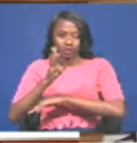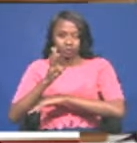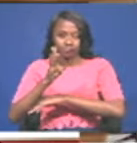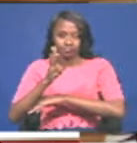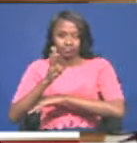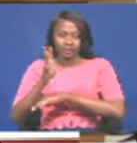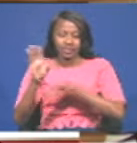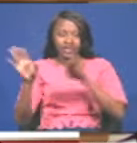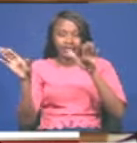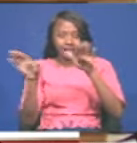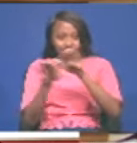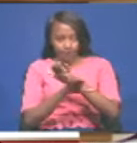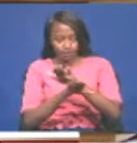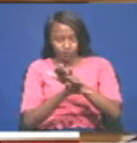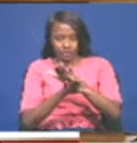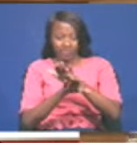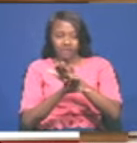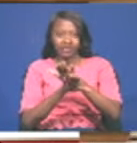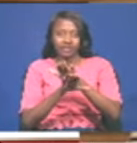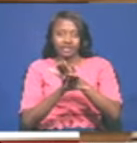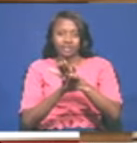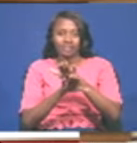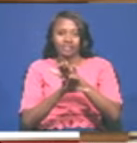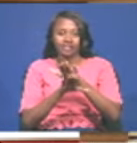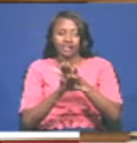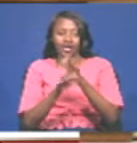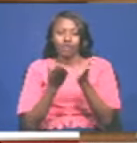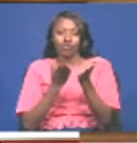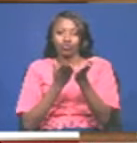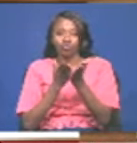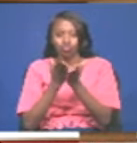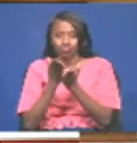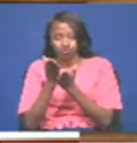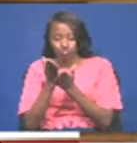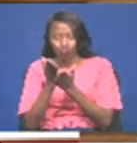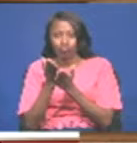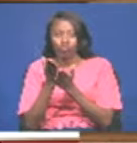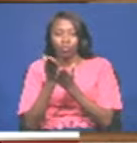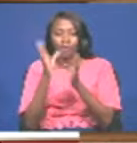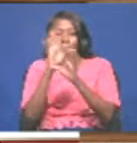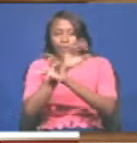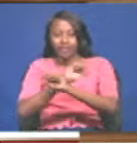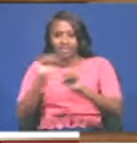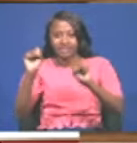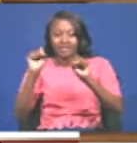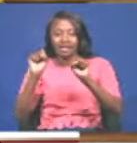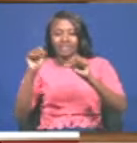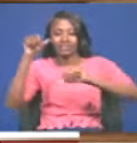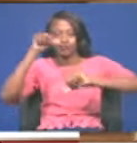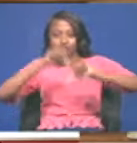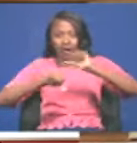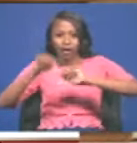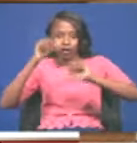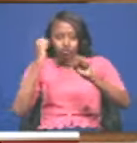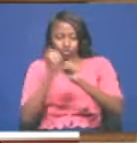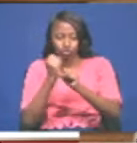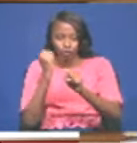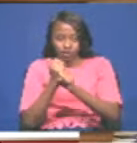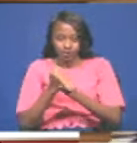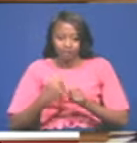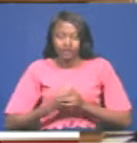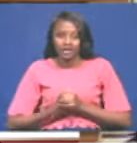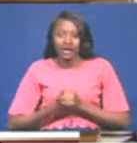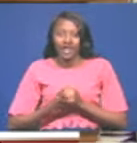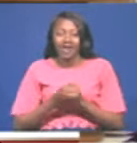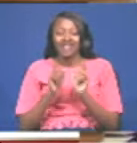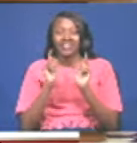deputize the President in the execution of all President's functions that are